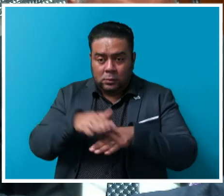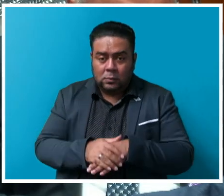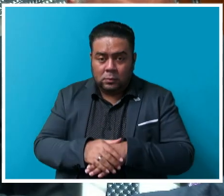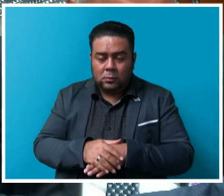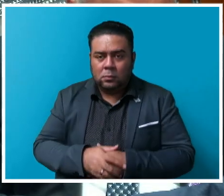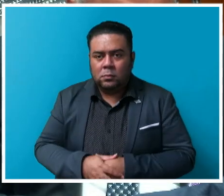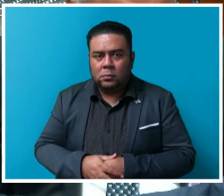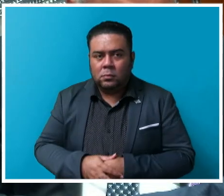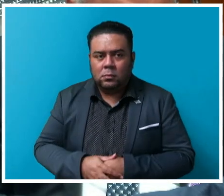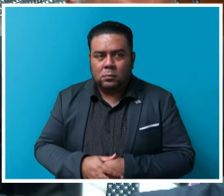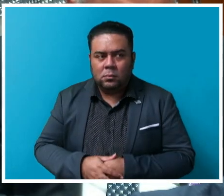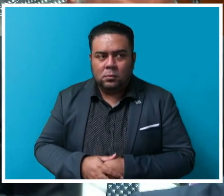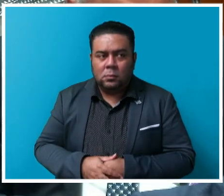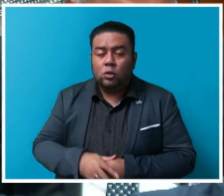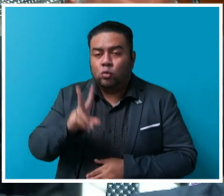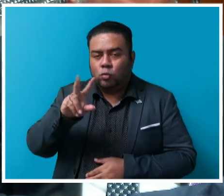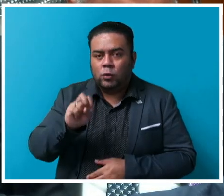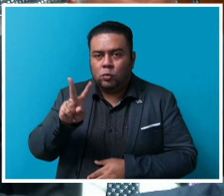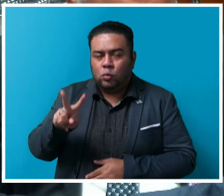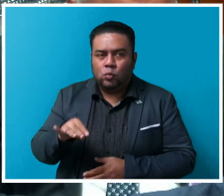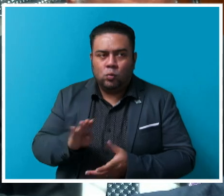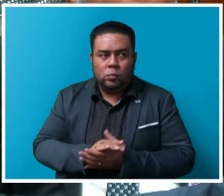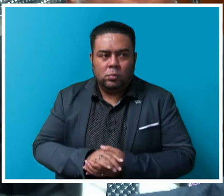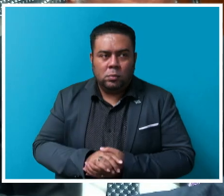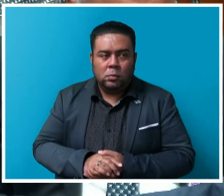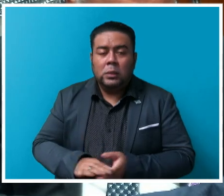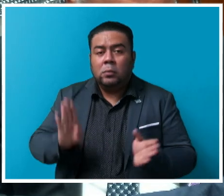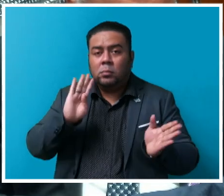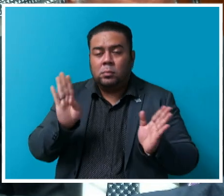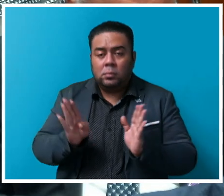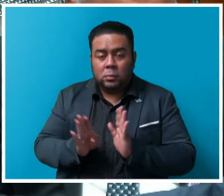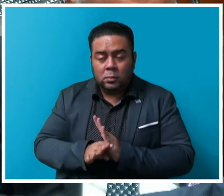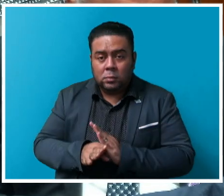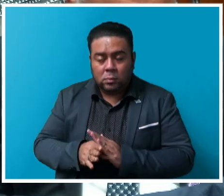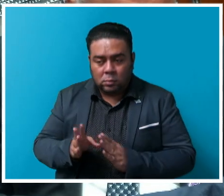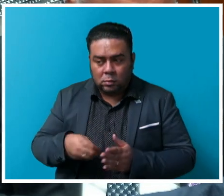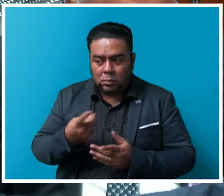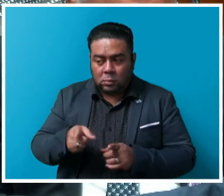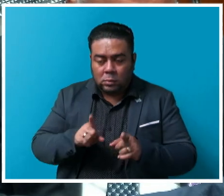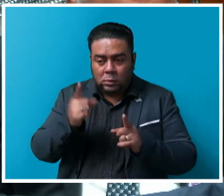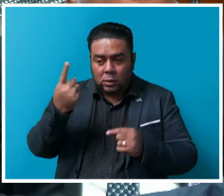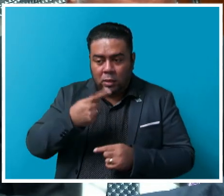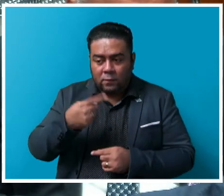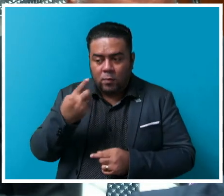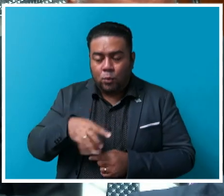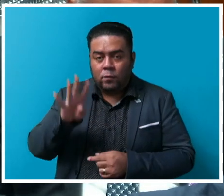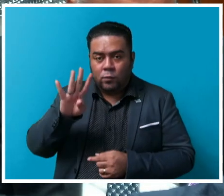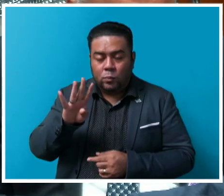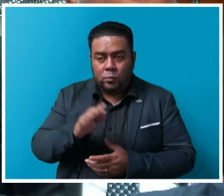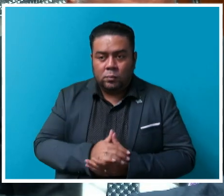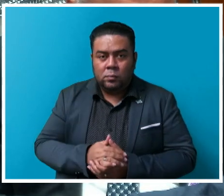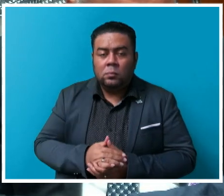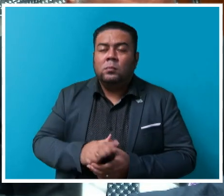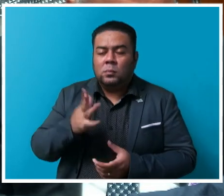Liquidity in the financial system is 2.2 billion, and private sector lending growth is at 11.84% as